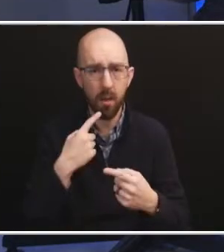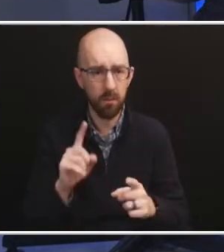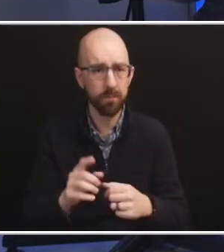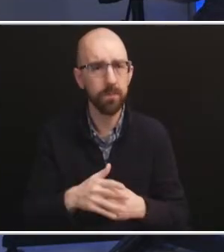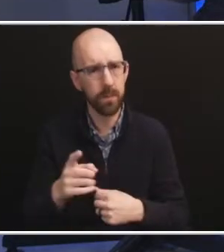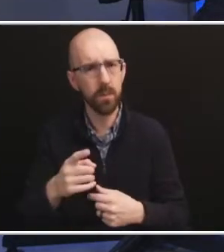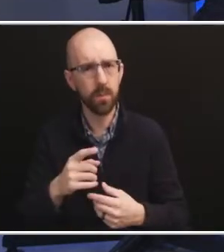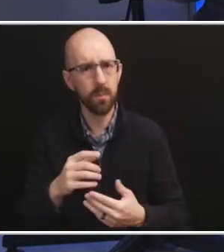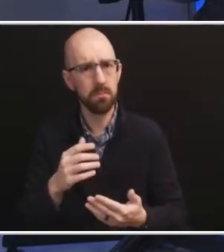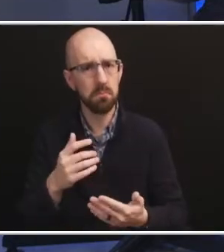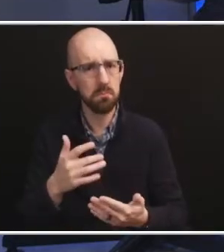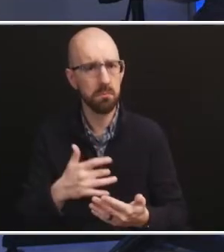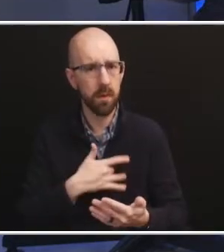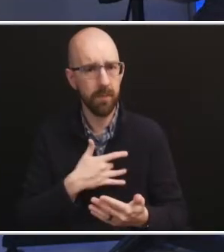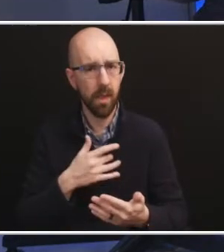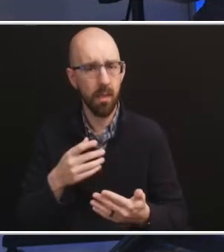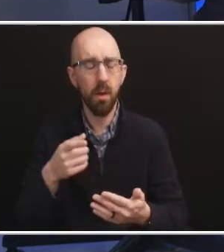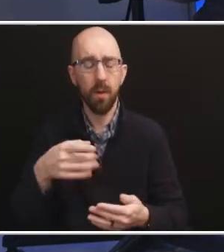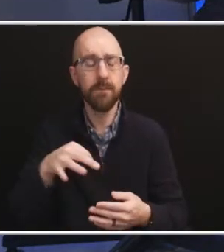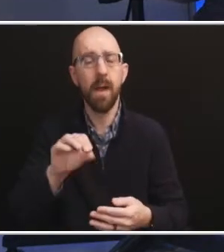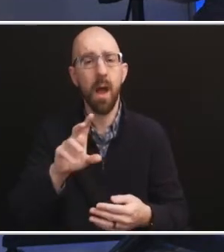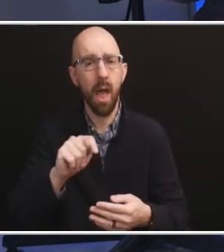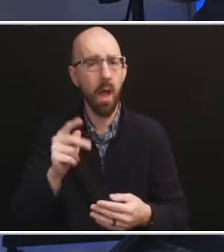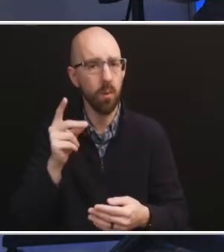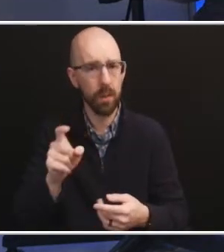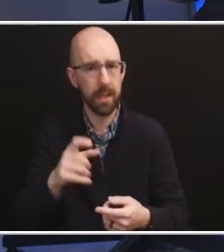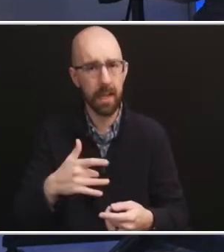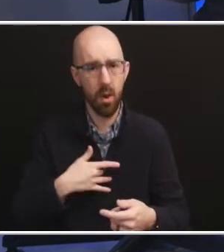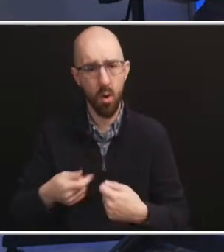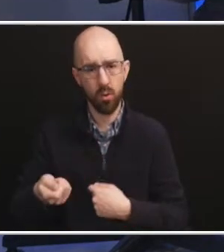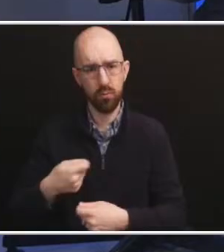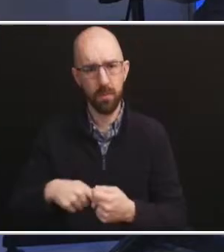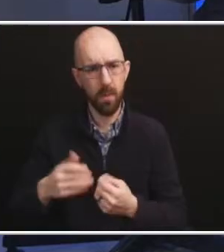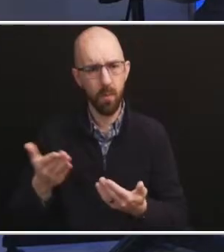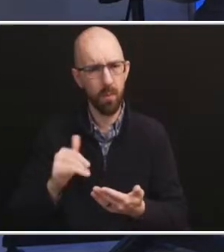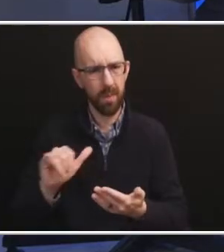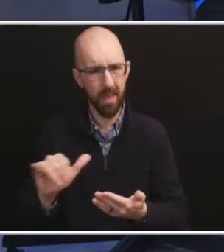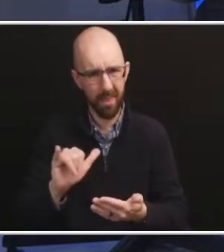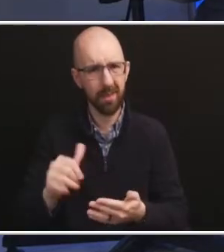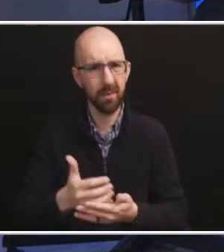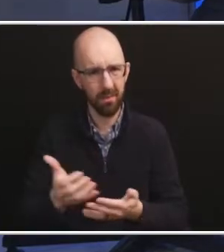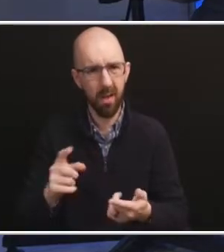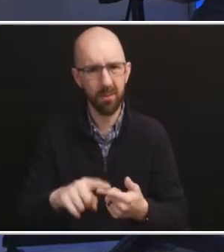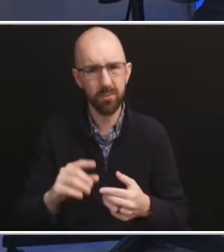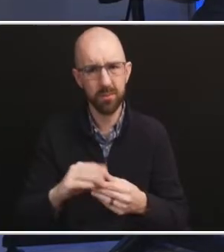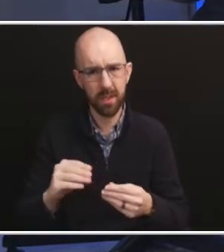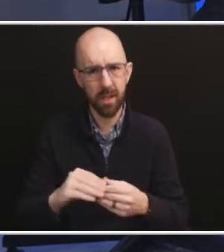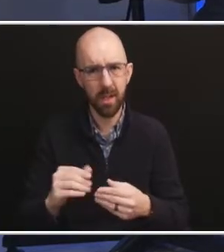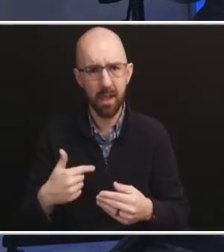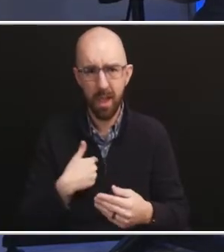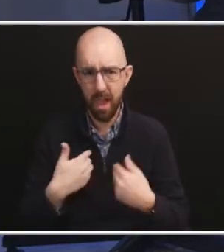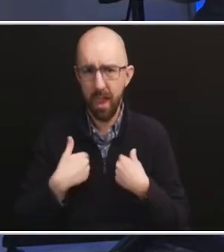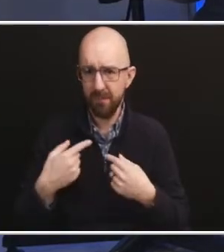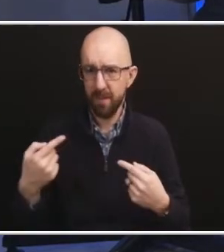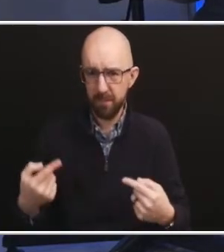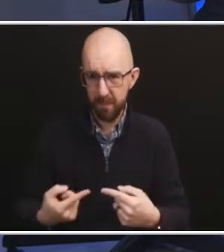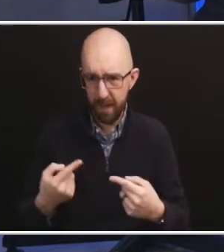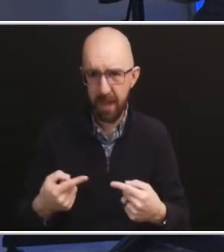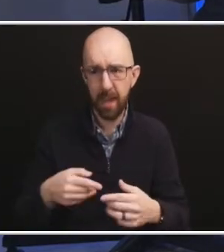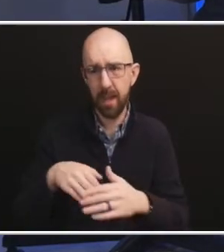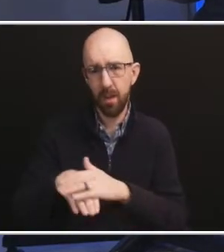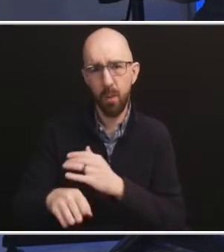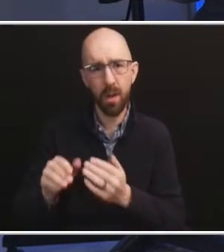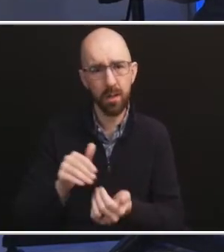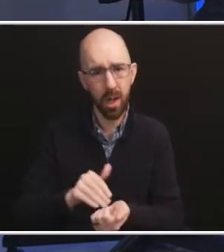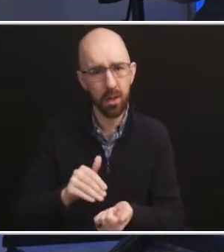need this heart transplant. Mm-hmm. What was that news like? That's a lot to say. I have some pain going on here. You go into your doctor, you're thinking, Yeah.